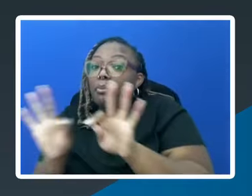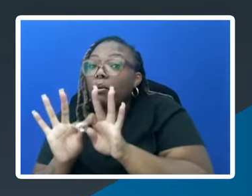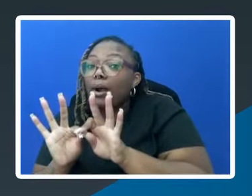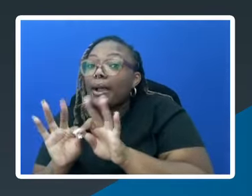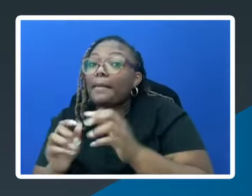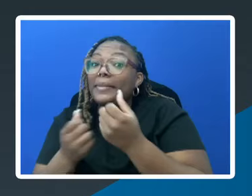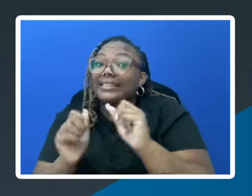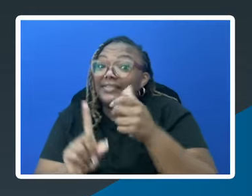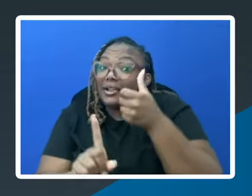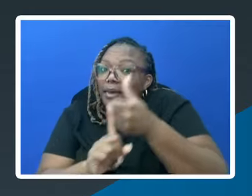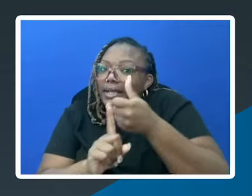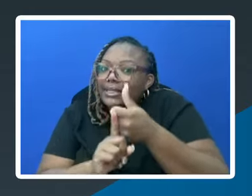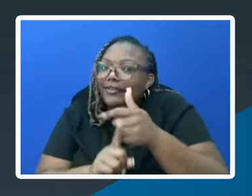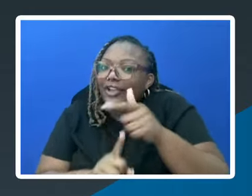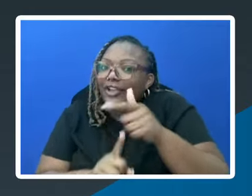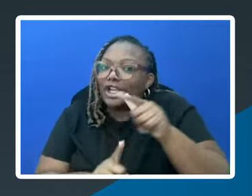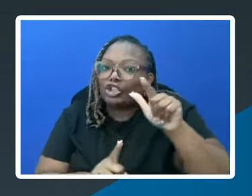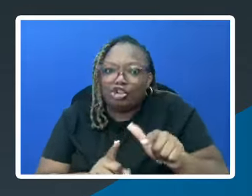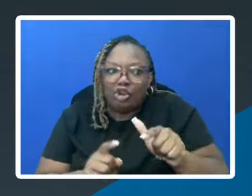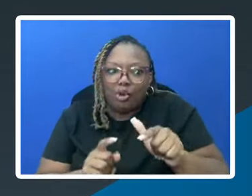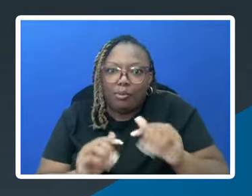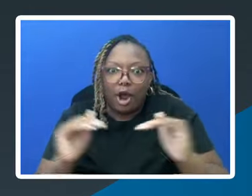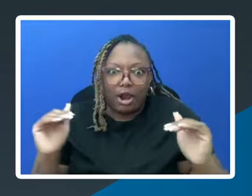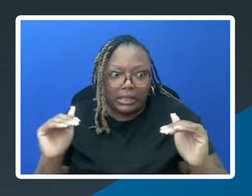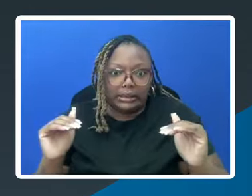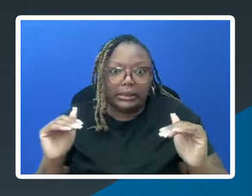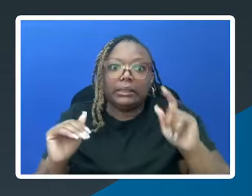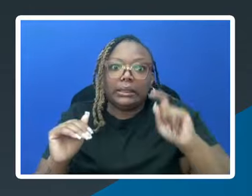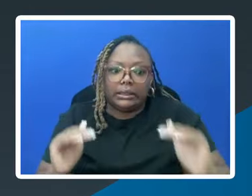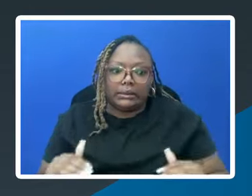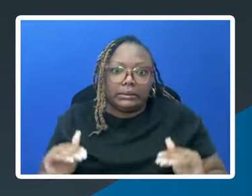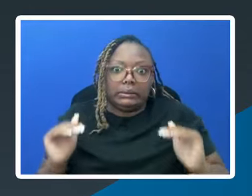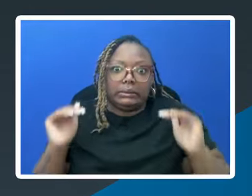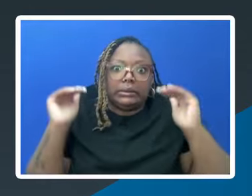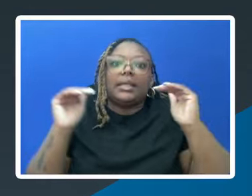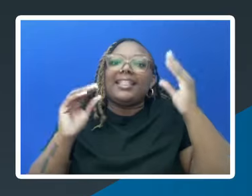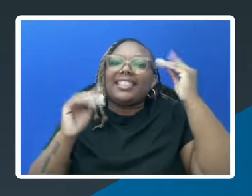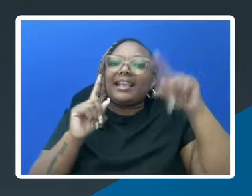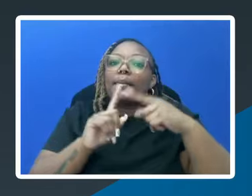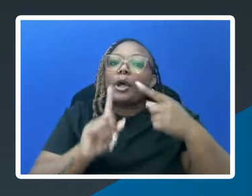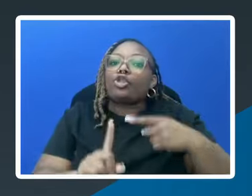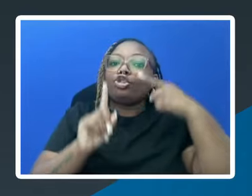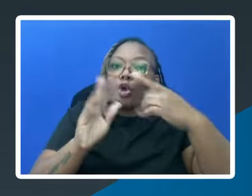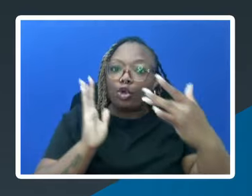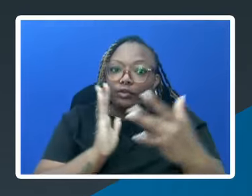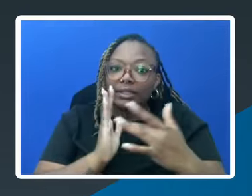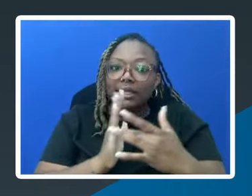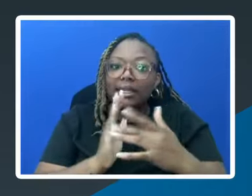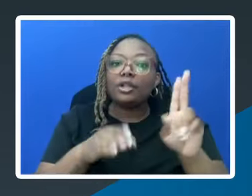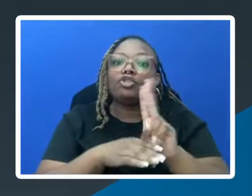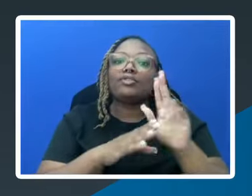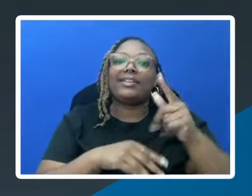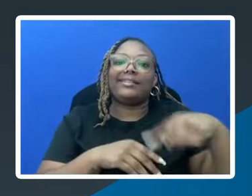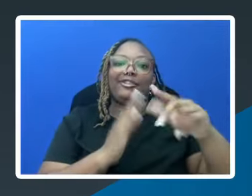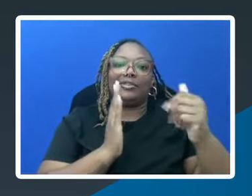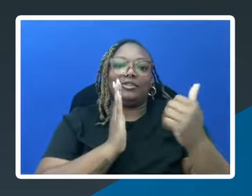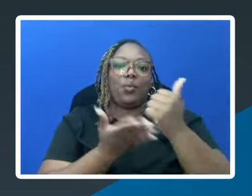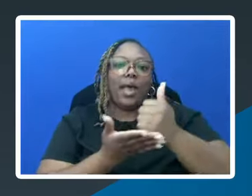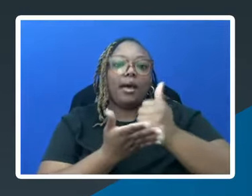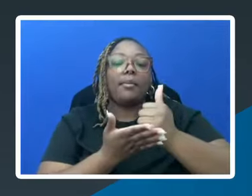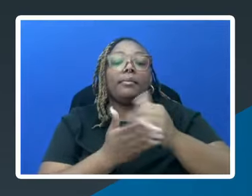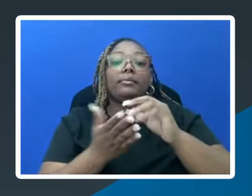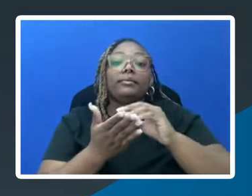pretty low bar. We need to be thinking about the goal of technology, which is using it to help them explore their world, engage